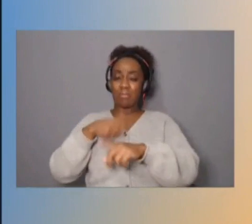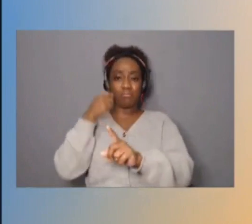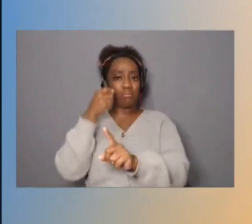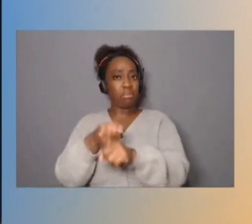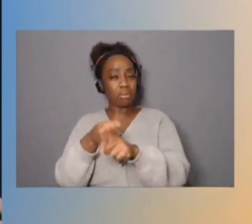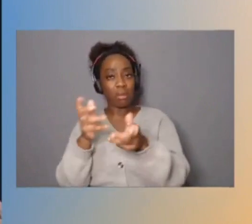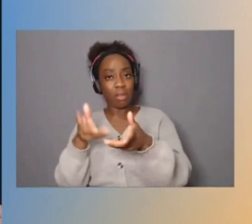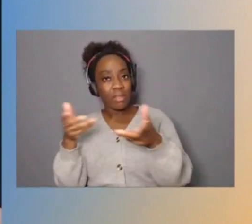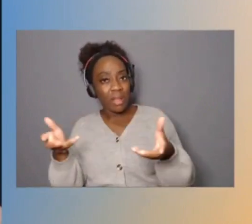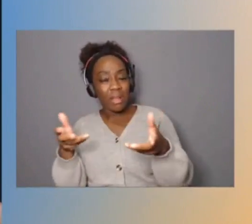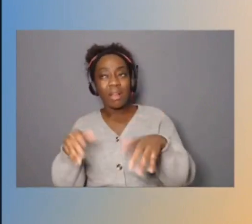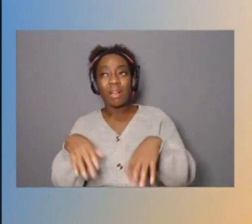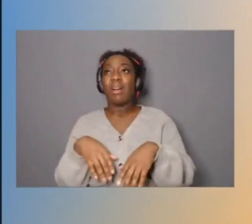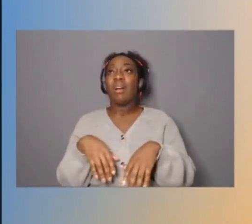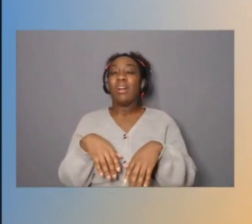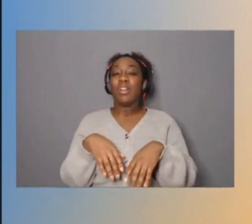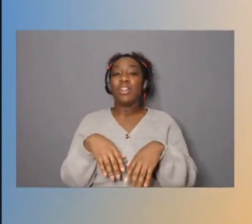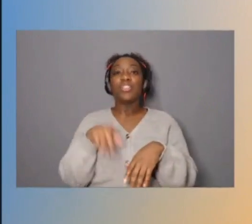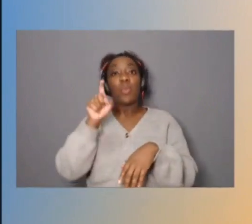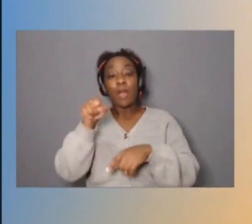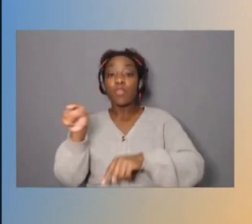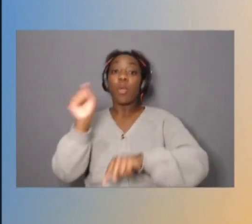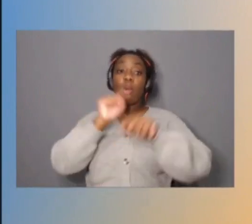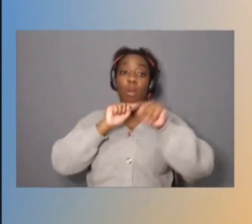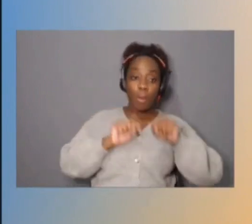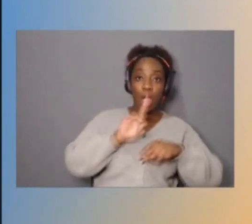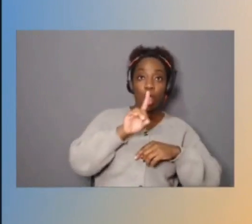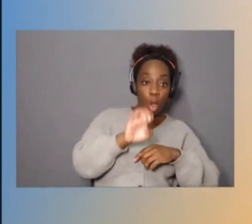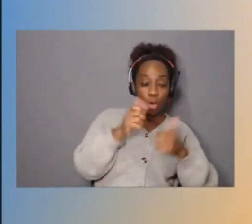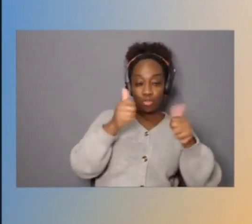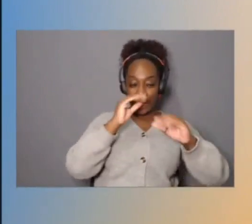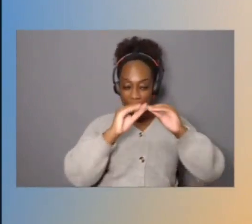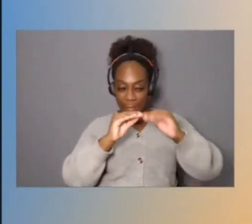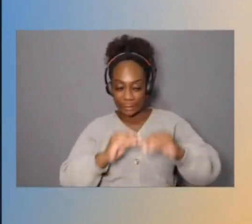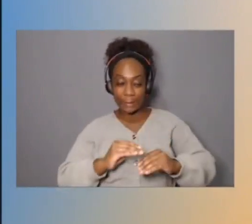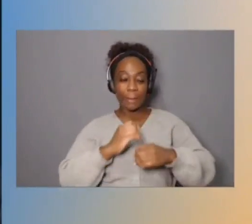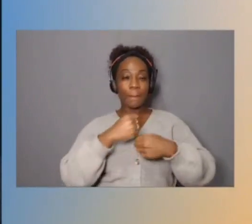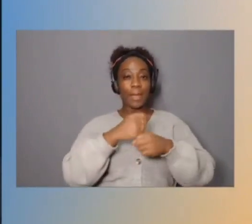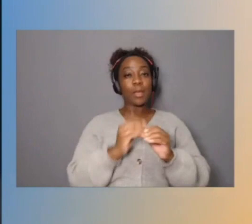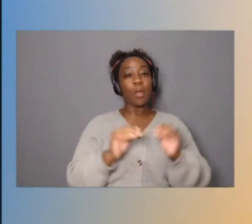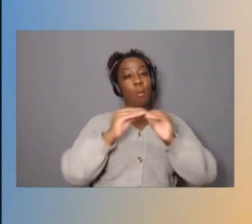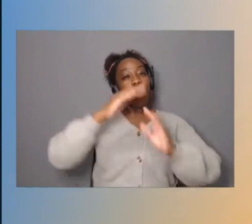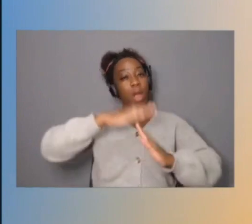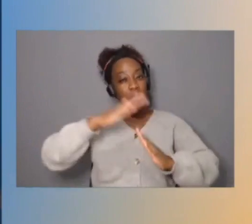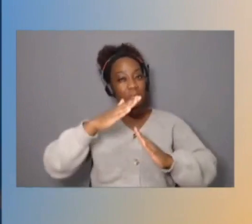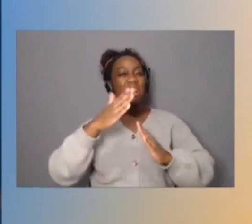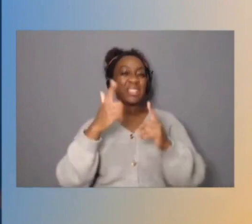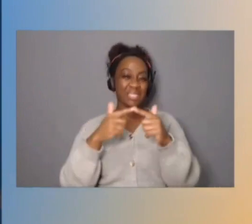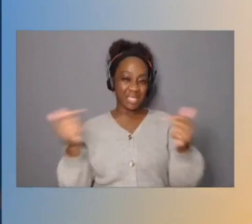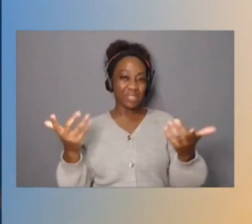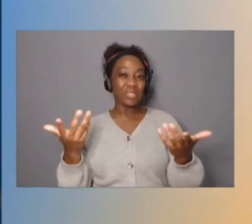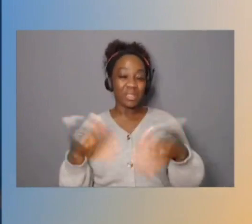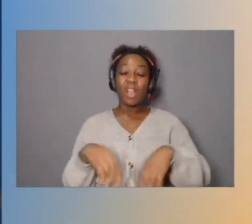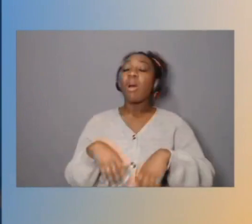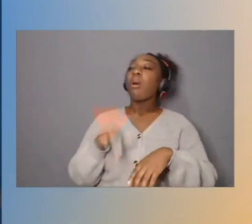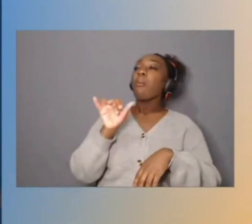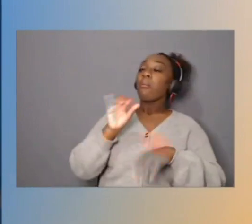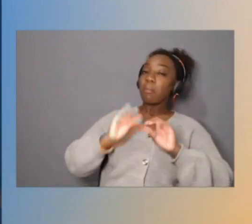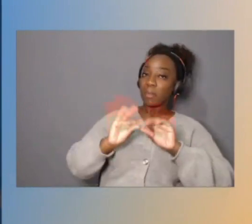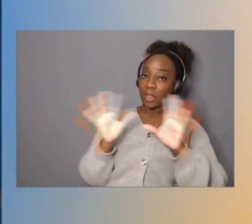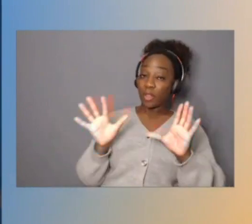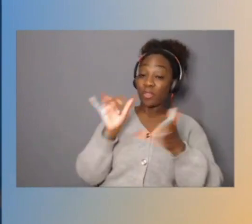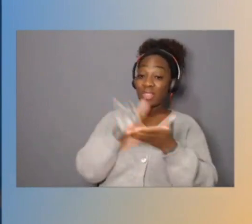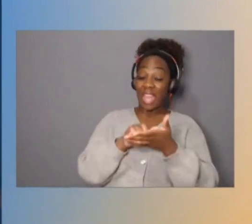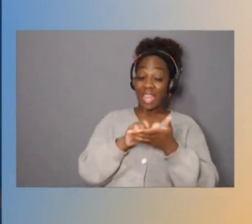so you go back to your code and re-optimize and things like that. So it's clear that the chip design and building process is